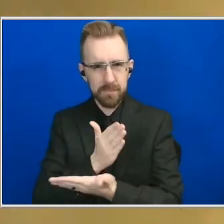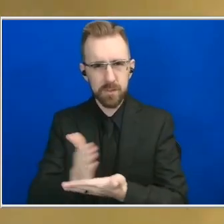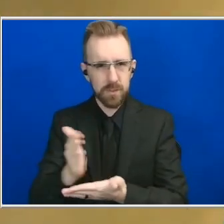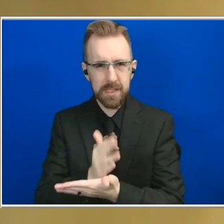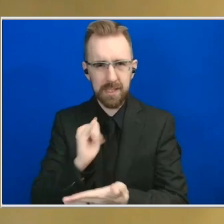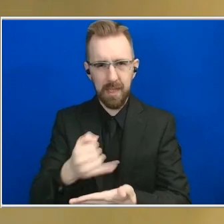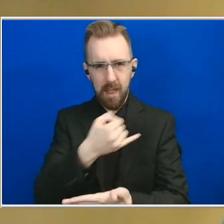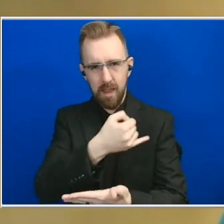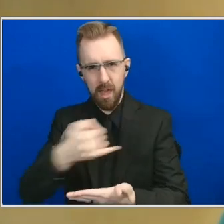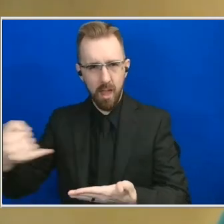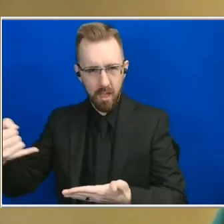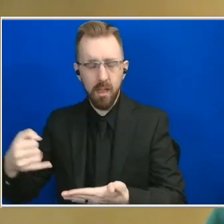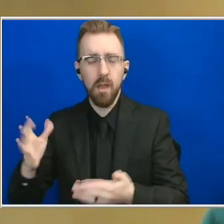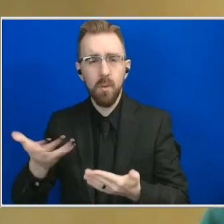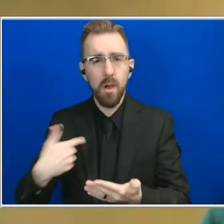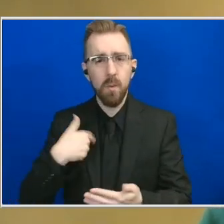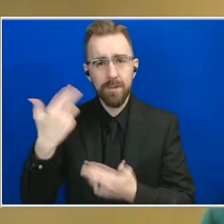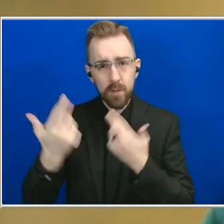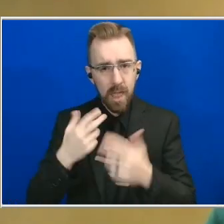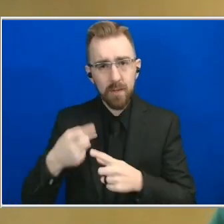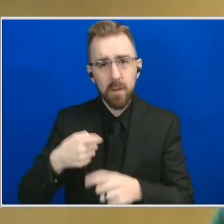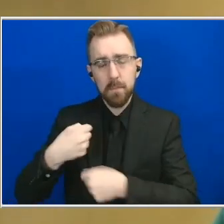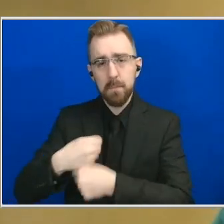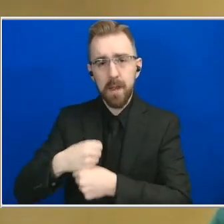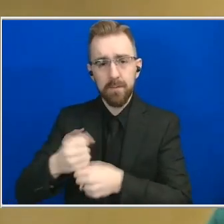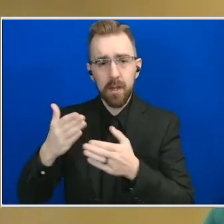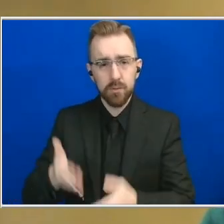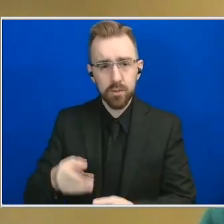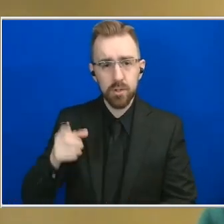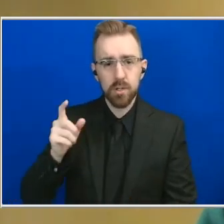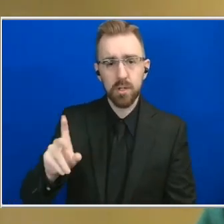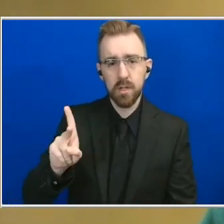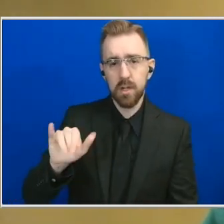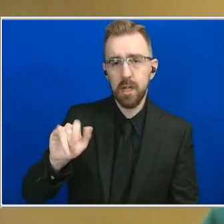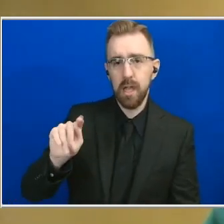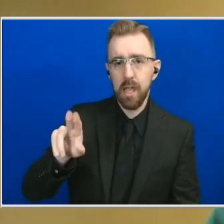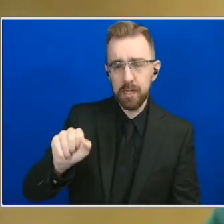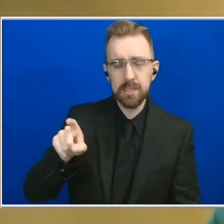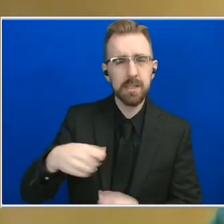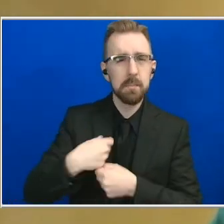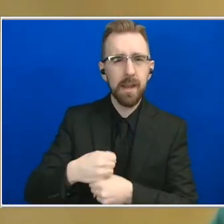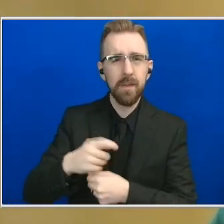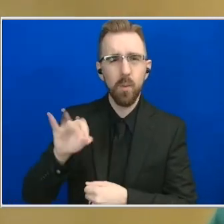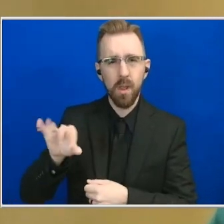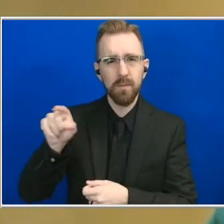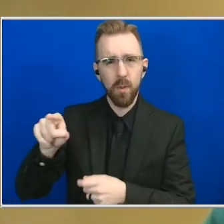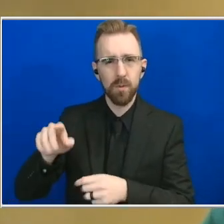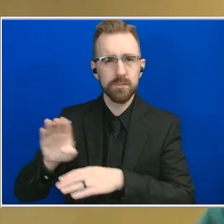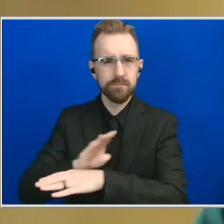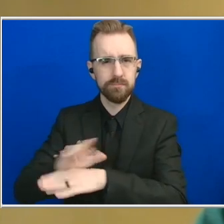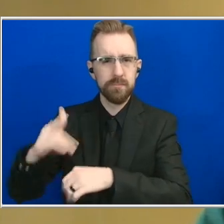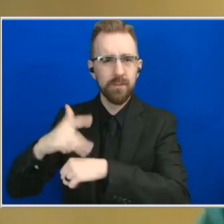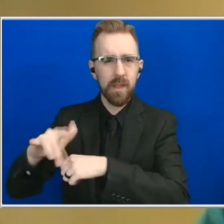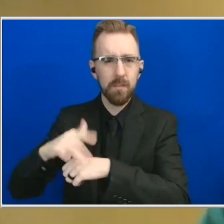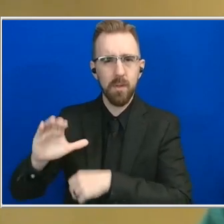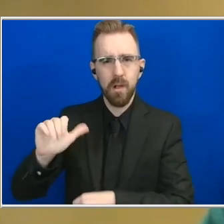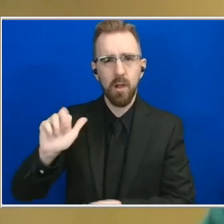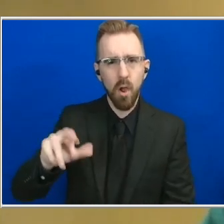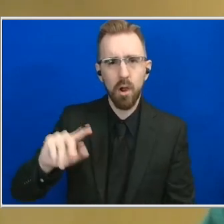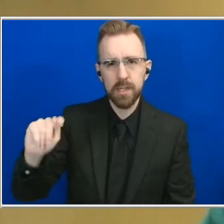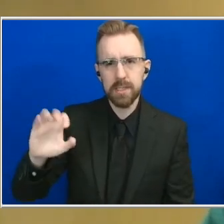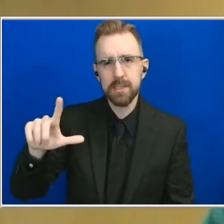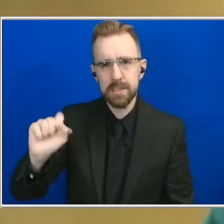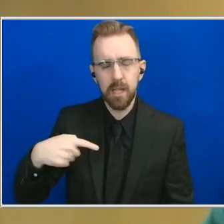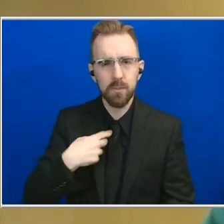And what we've found from one of the manufacturers, so Kite is the manufacturer of one of the commercially available CAR T cell products that we routinely used for